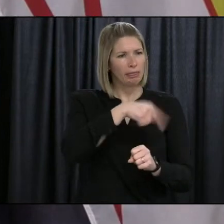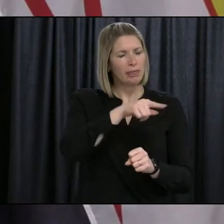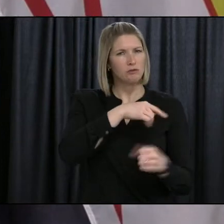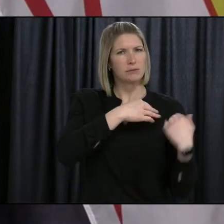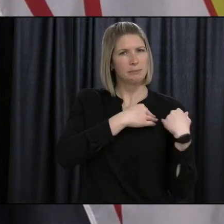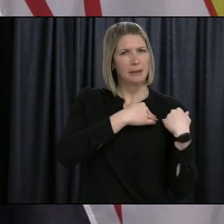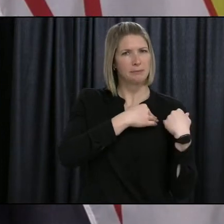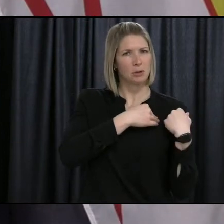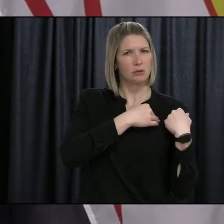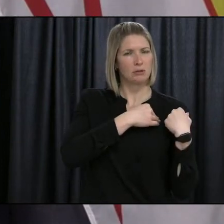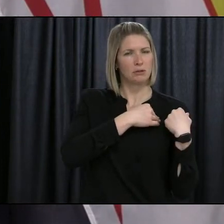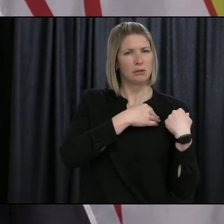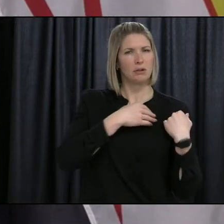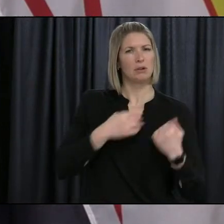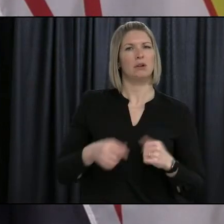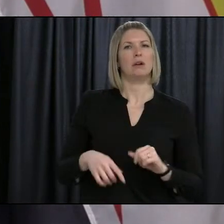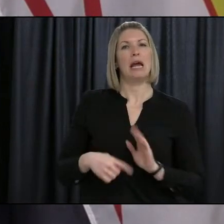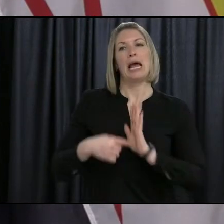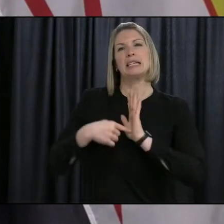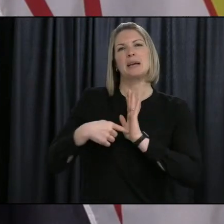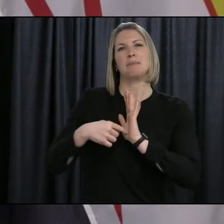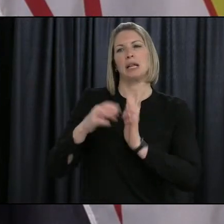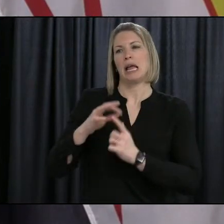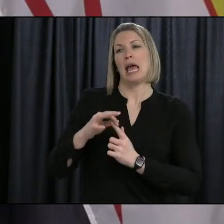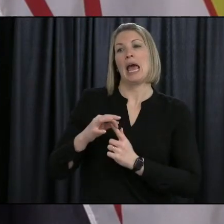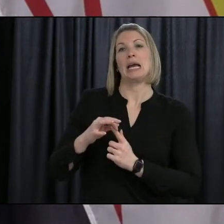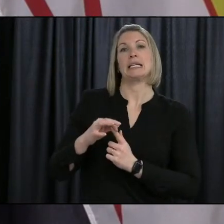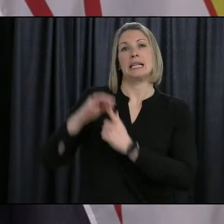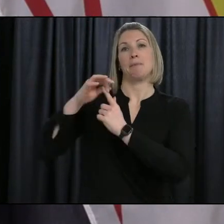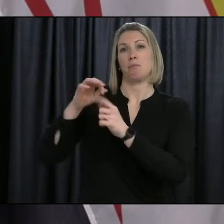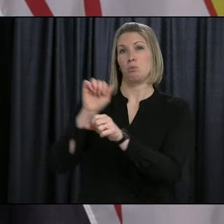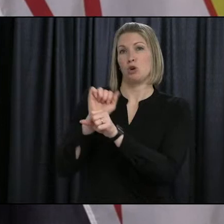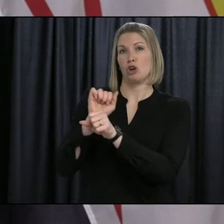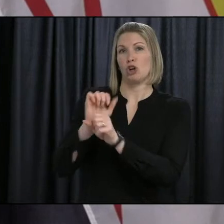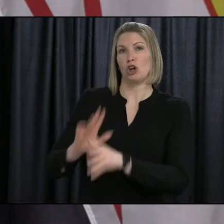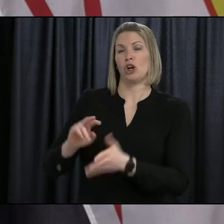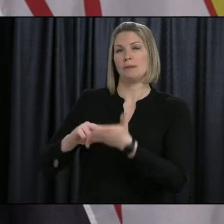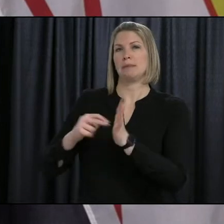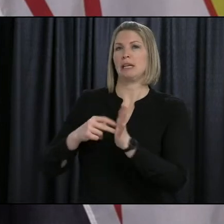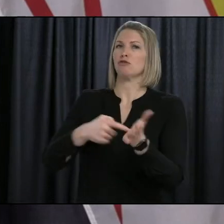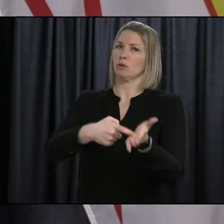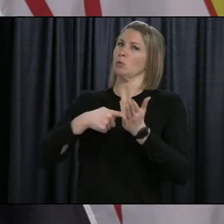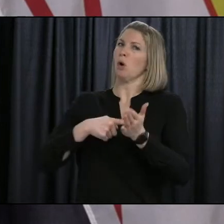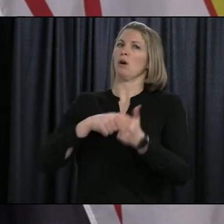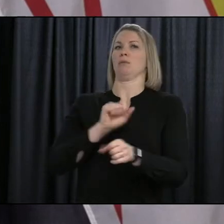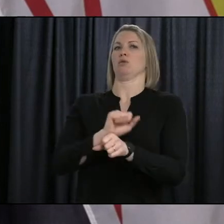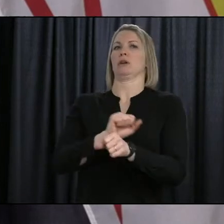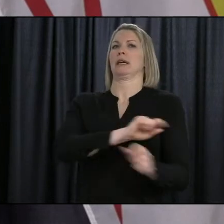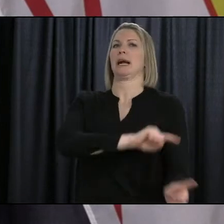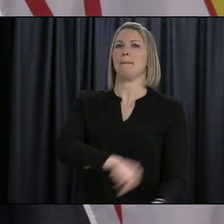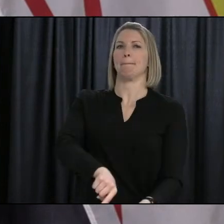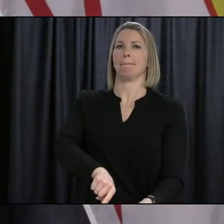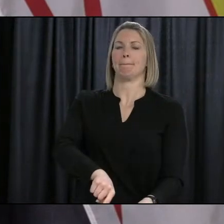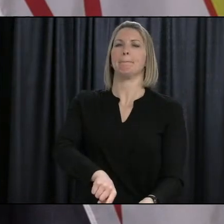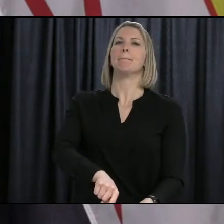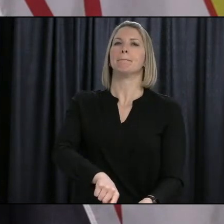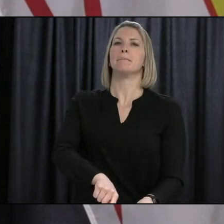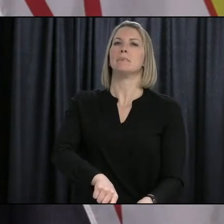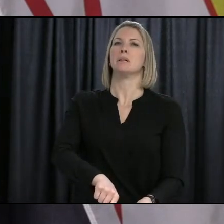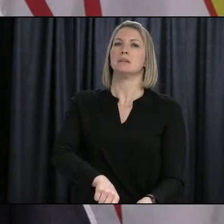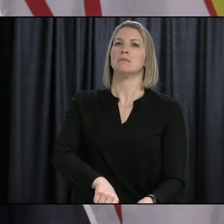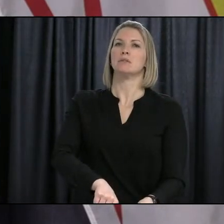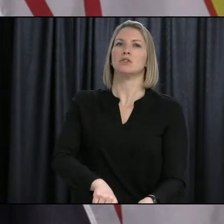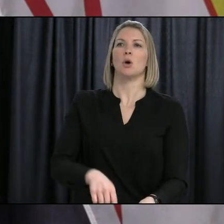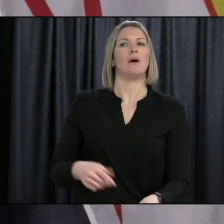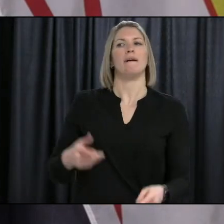So an exempt worker would be someone who's an essential worker, who has come into the province, who is deemed to be